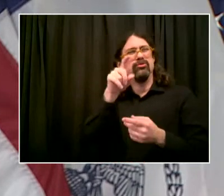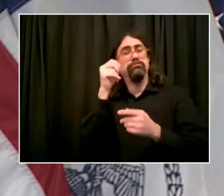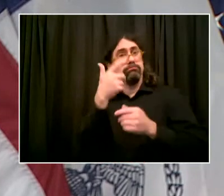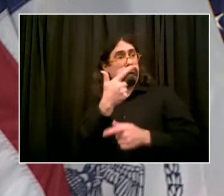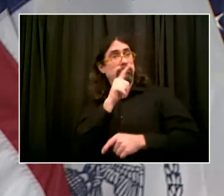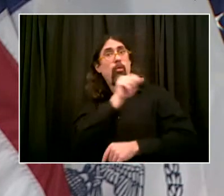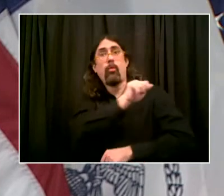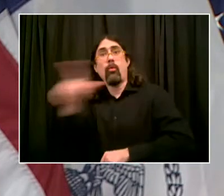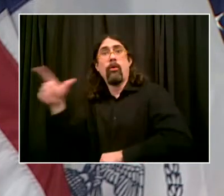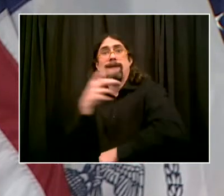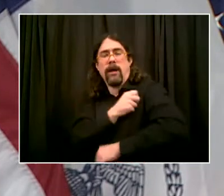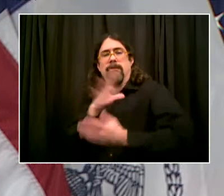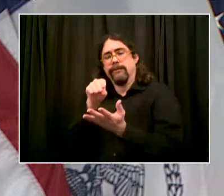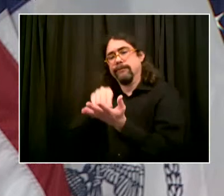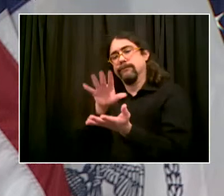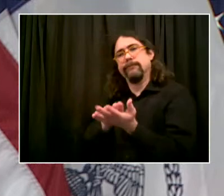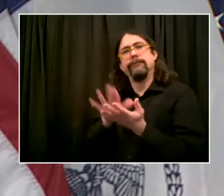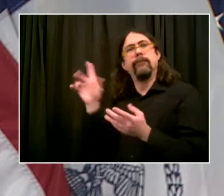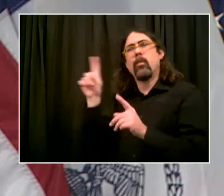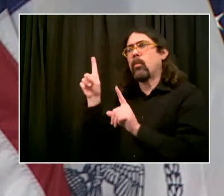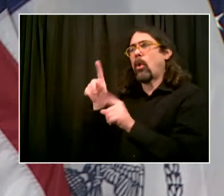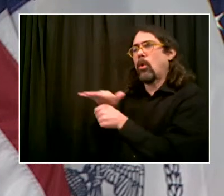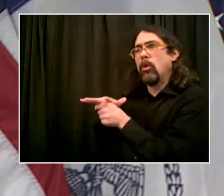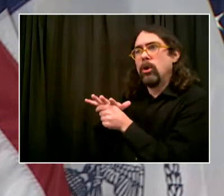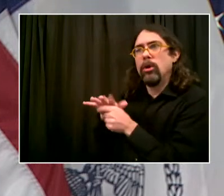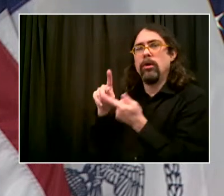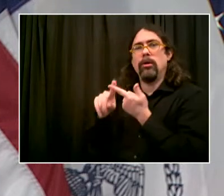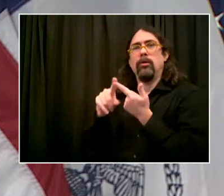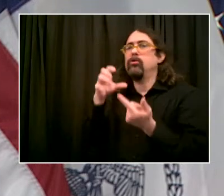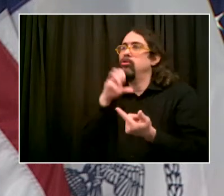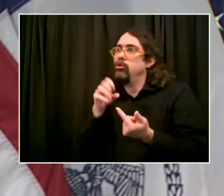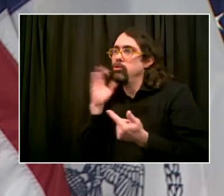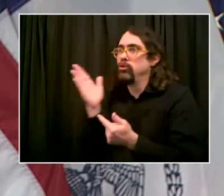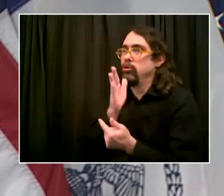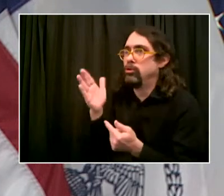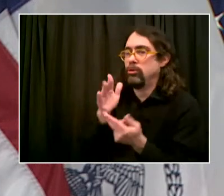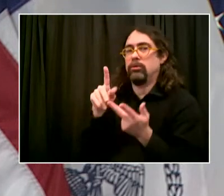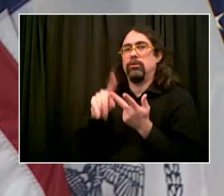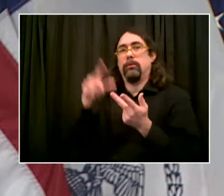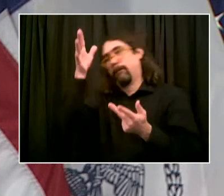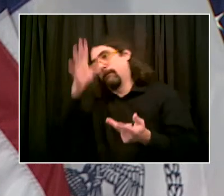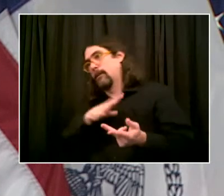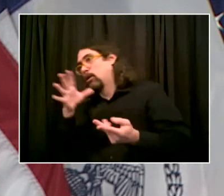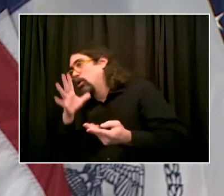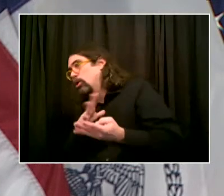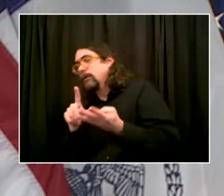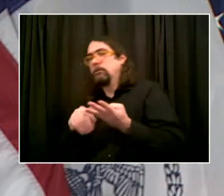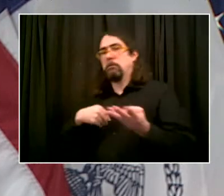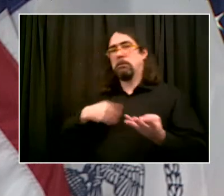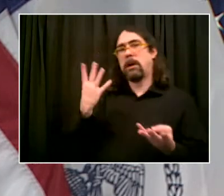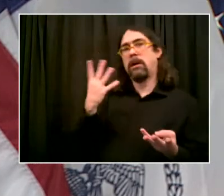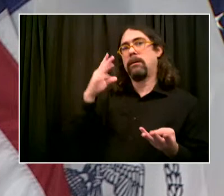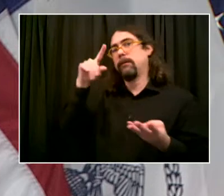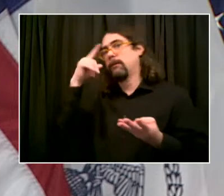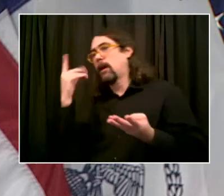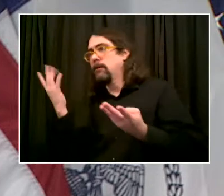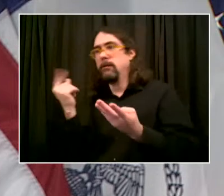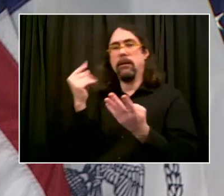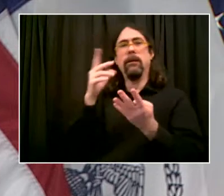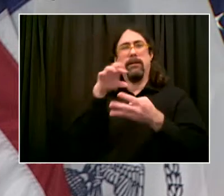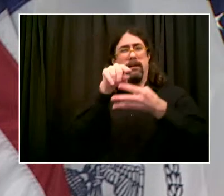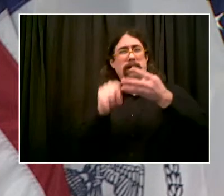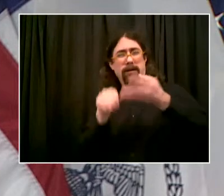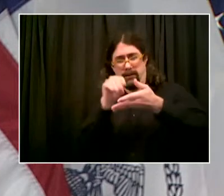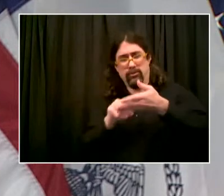providers of vaccine really need to make a concerted effort to ask people about their